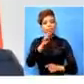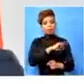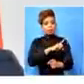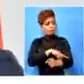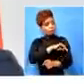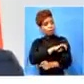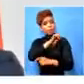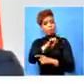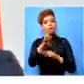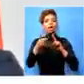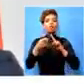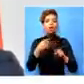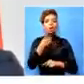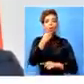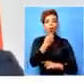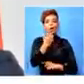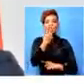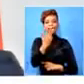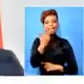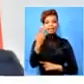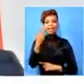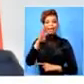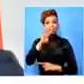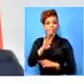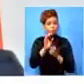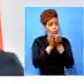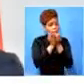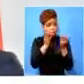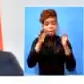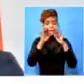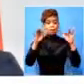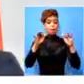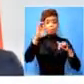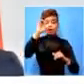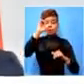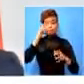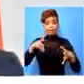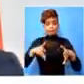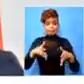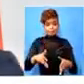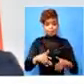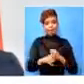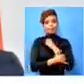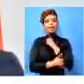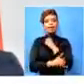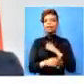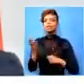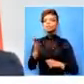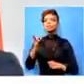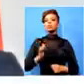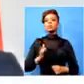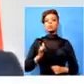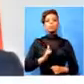1994, millions of black people in this country remain impoverished. What we need is an